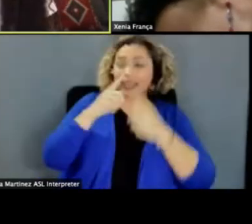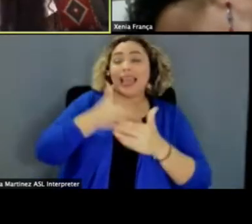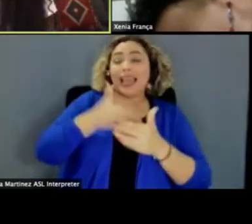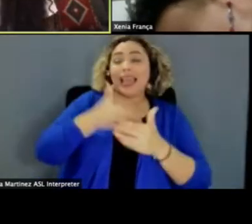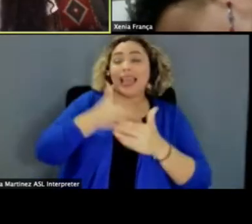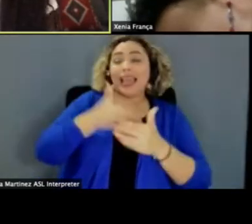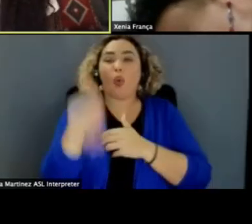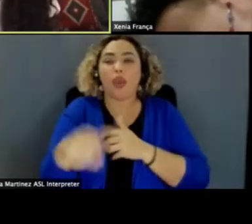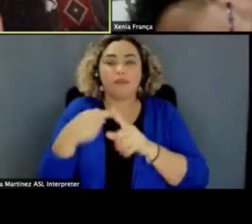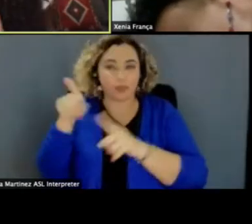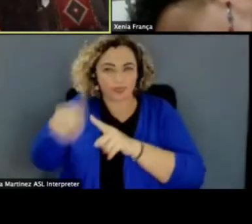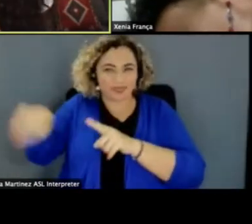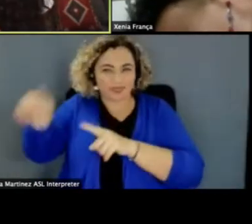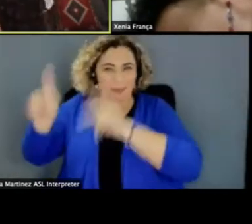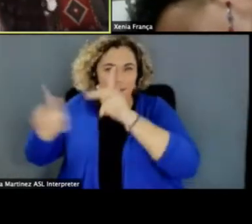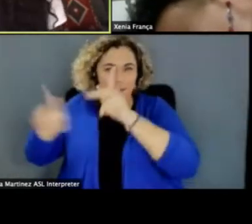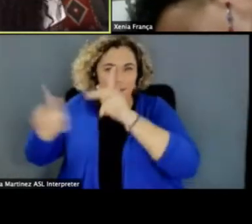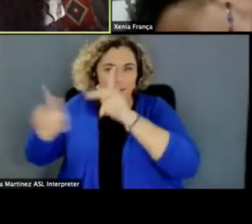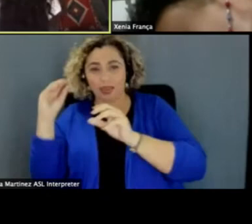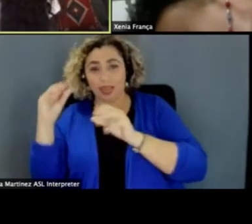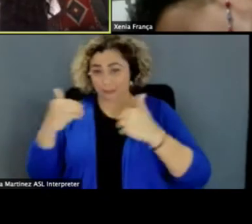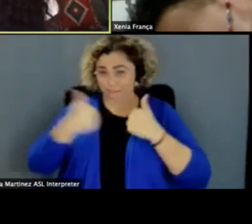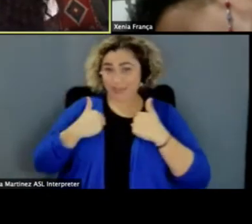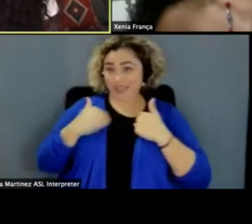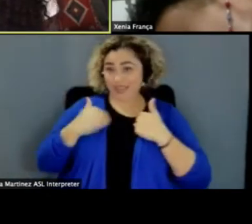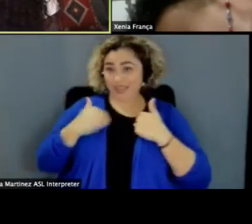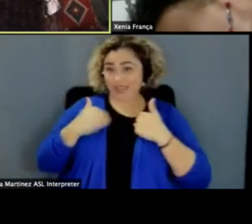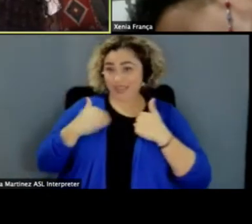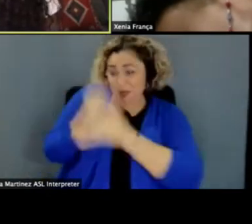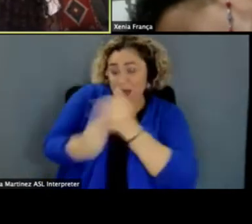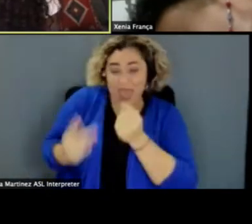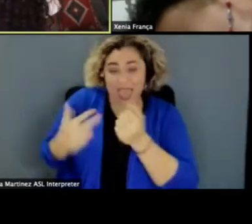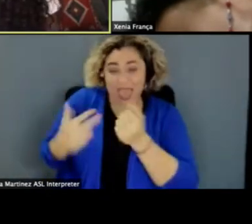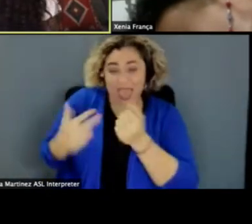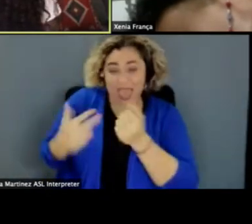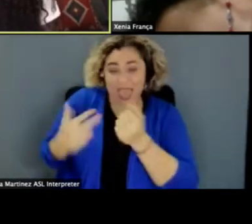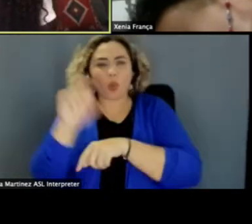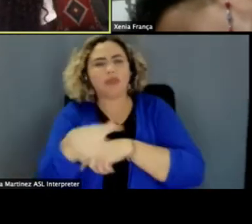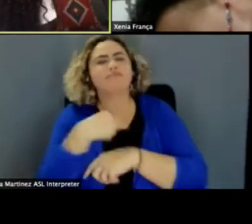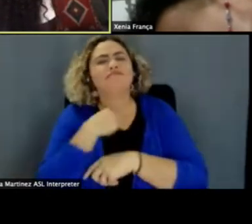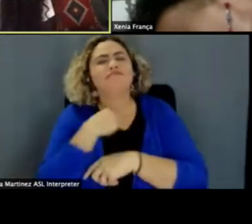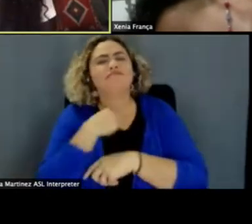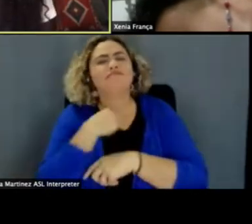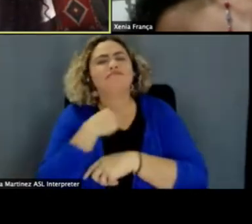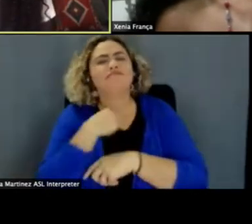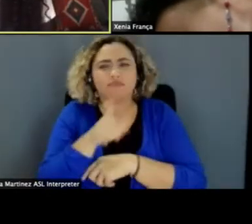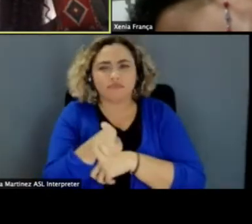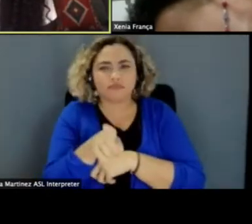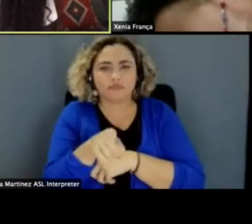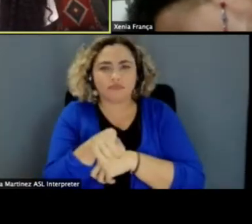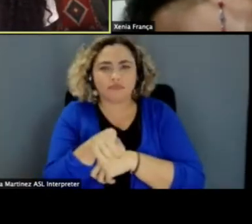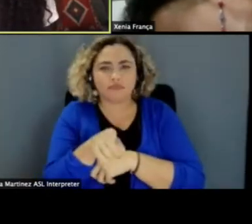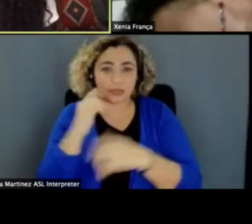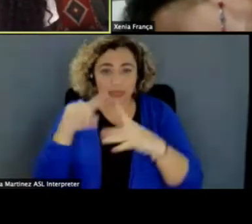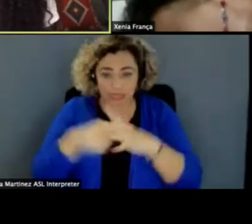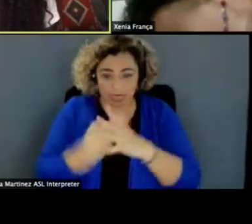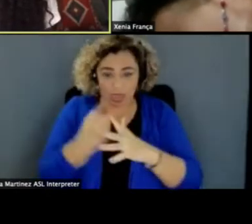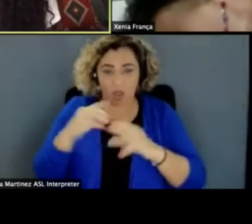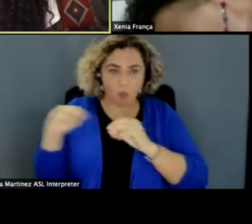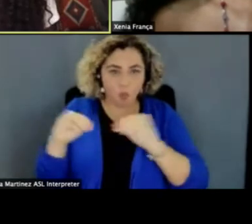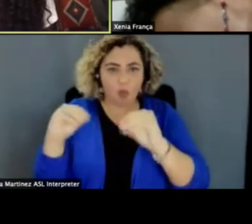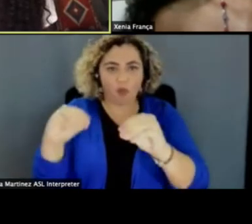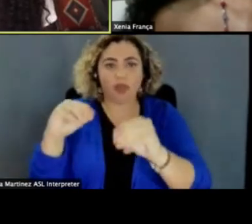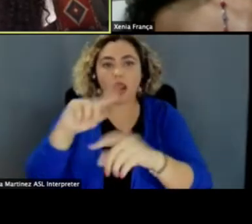from the audience and also me, but I'm curious, in the midst of movements that are centered around